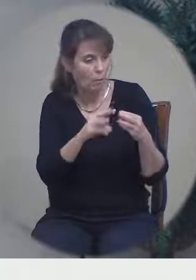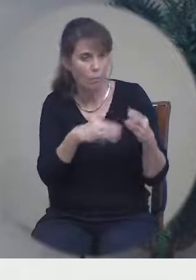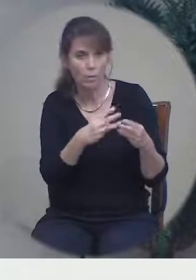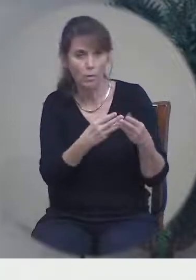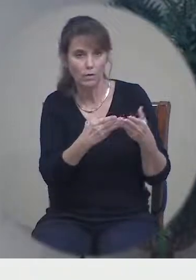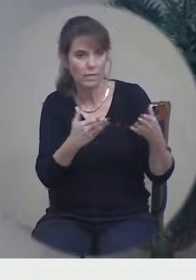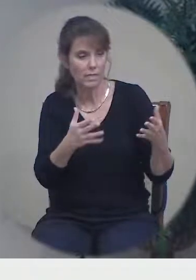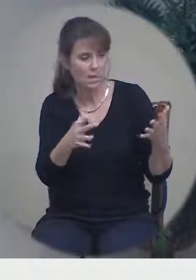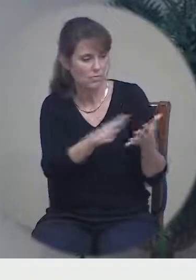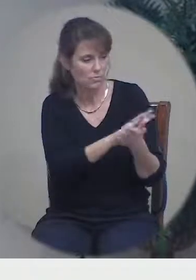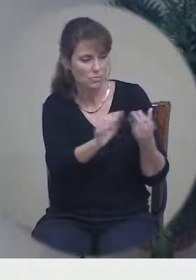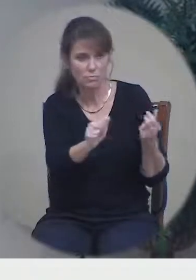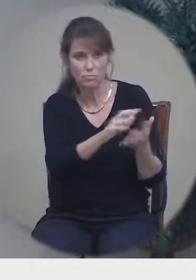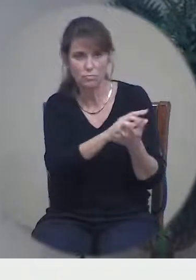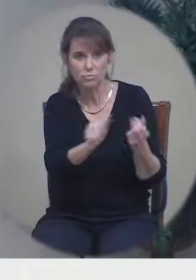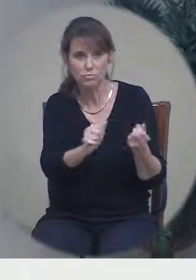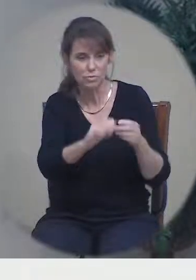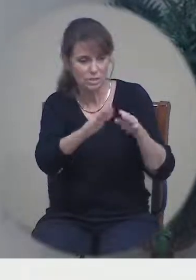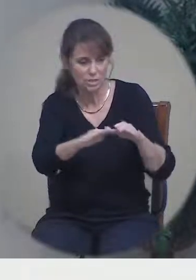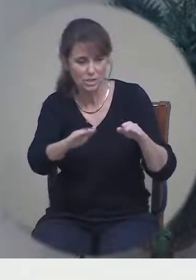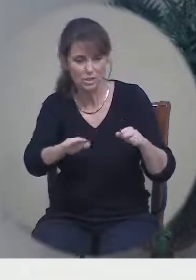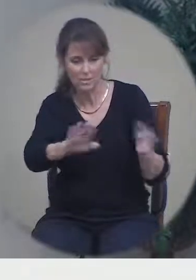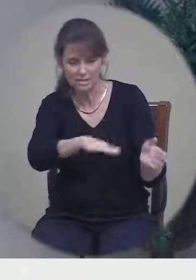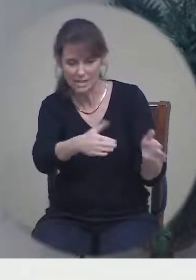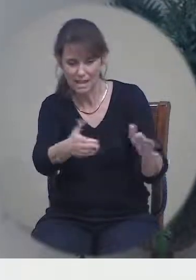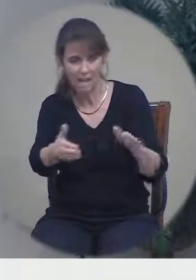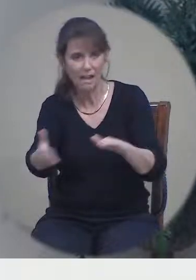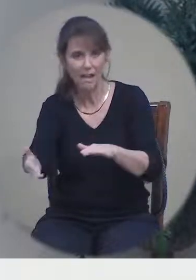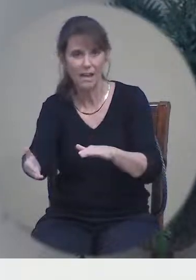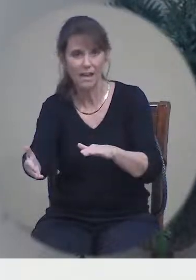And as we look in chapter 1,